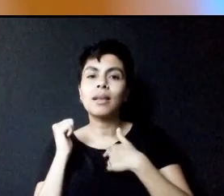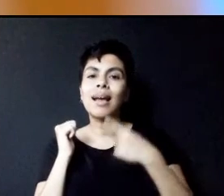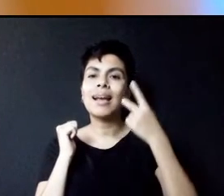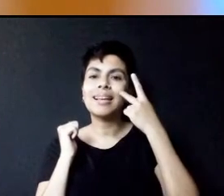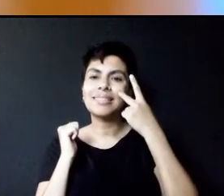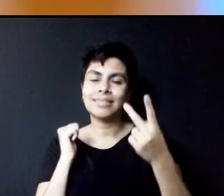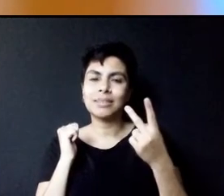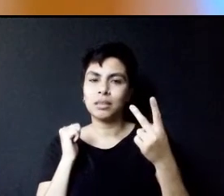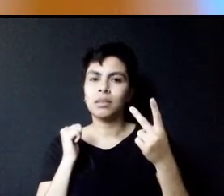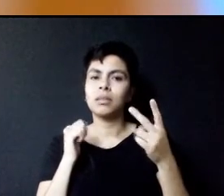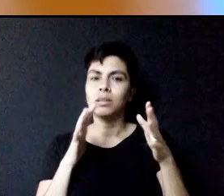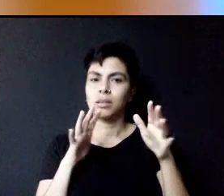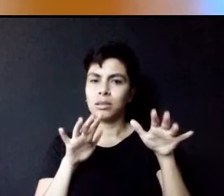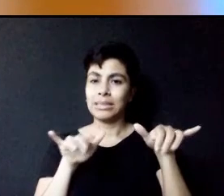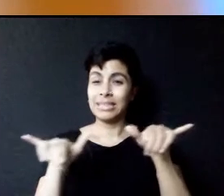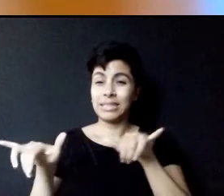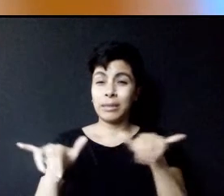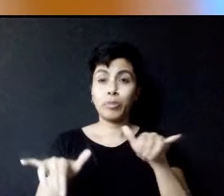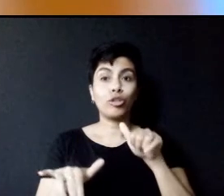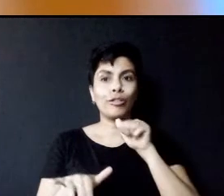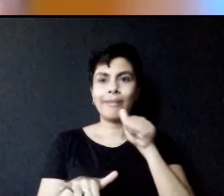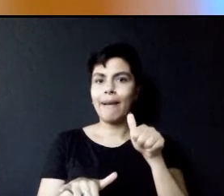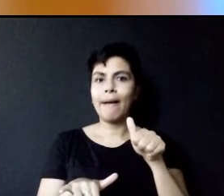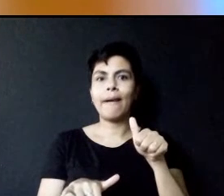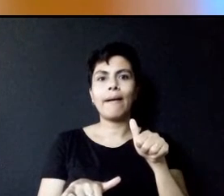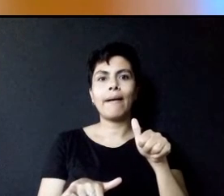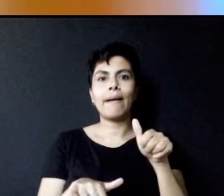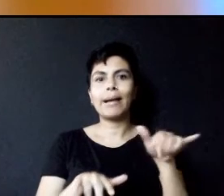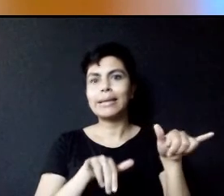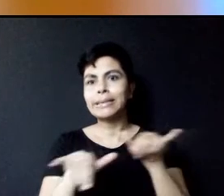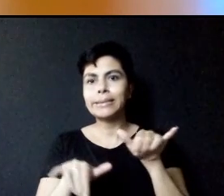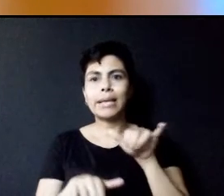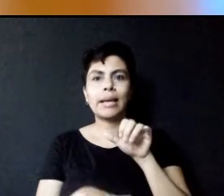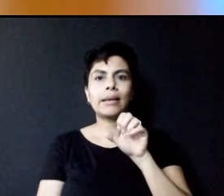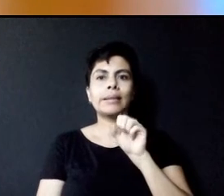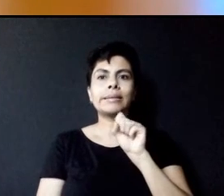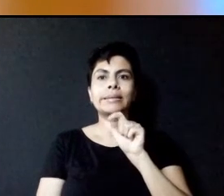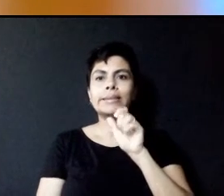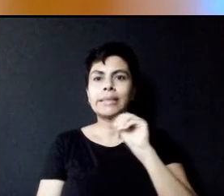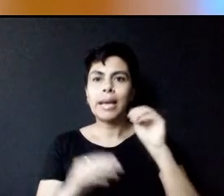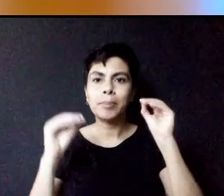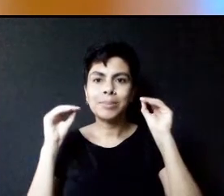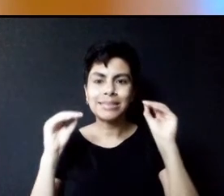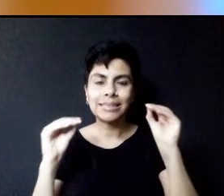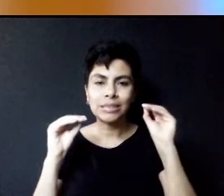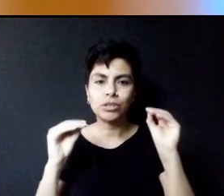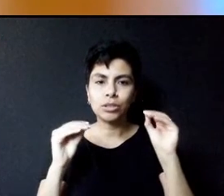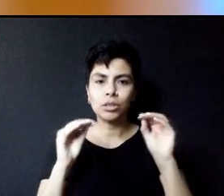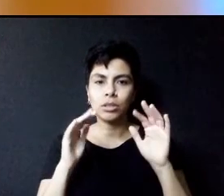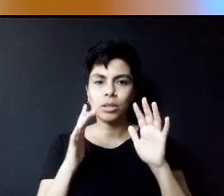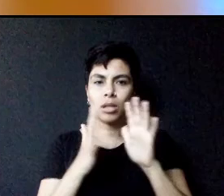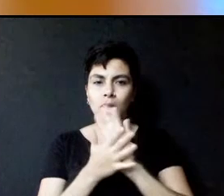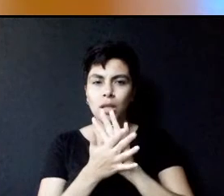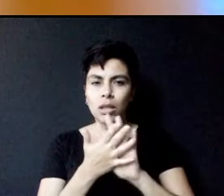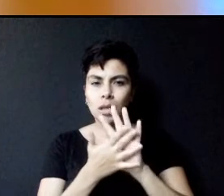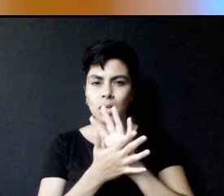see that as a very similar, if not the same, as STEM teachings,